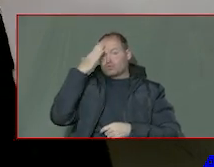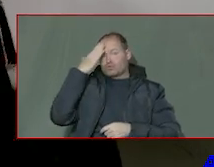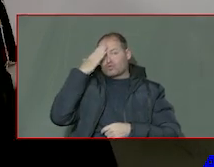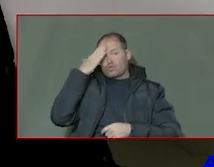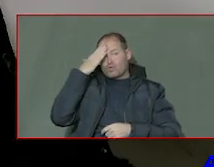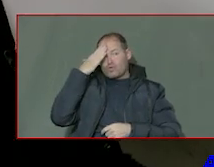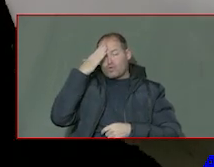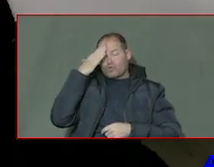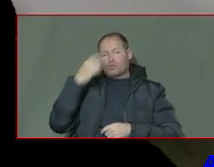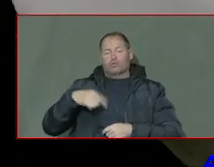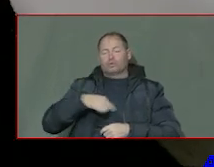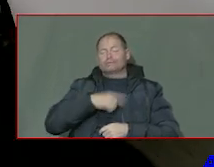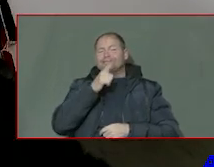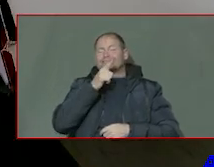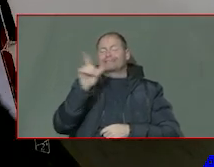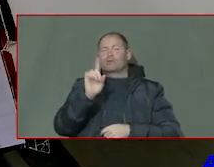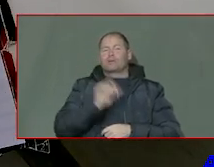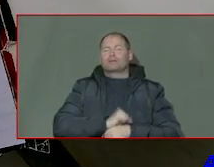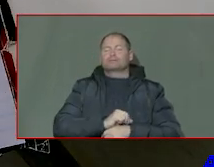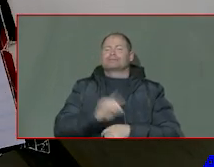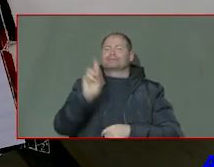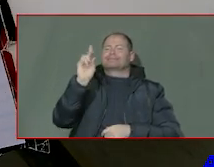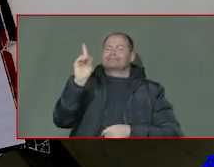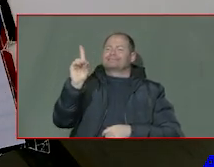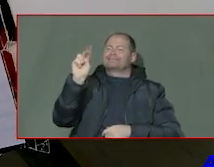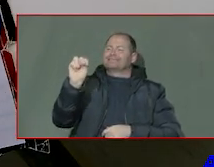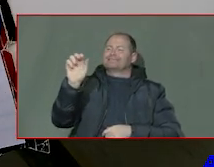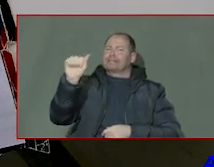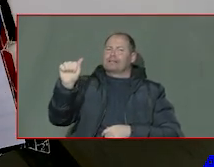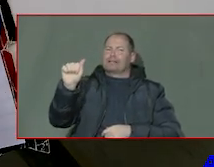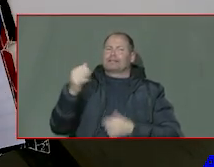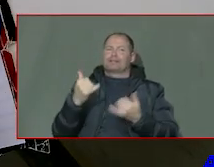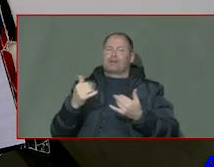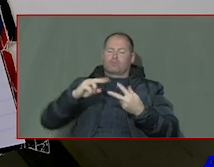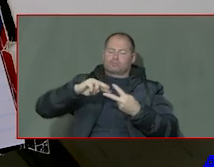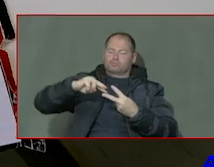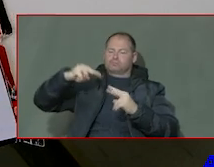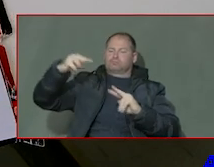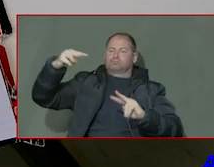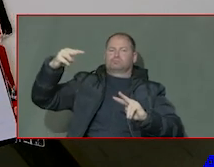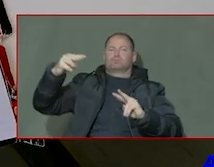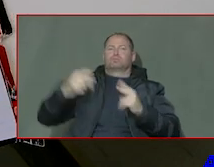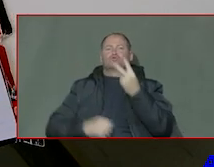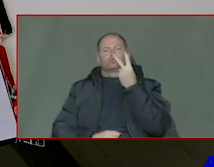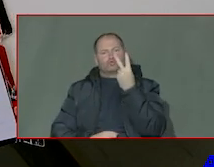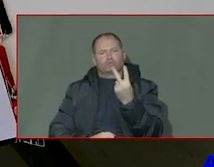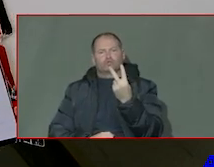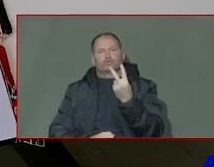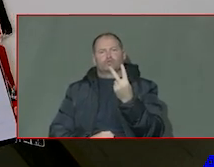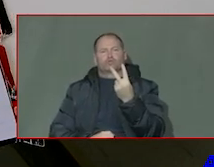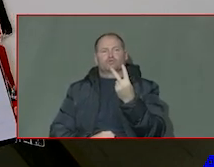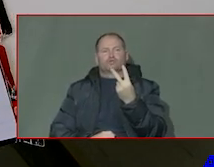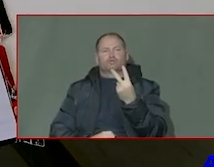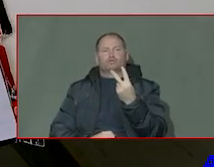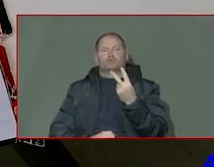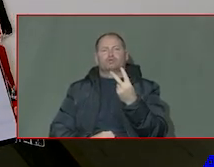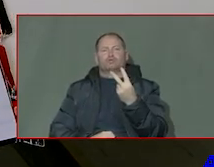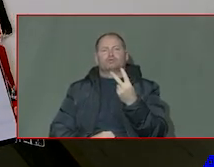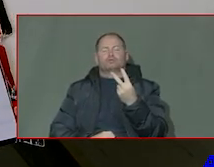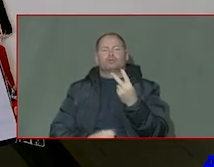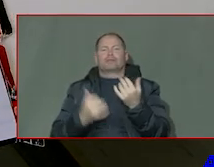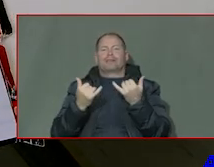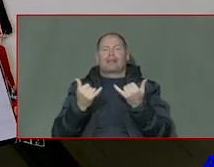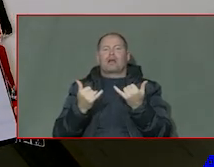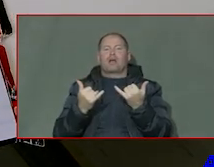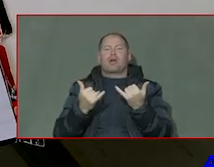that the DNA is a double helix molecule. The natural shape, right? Then